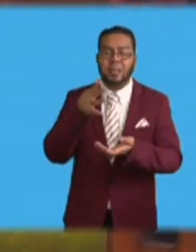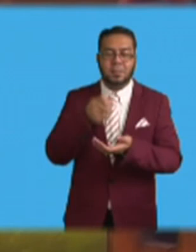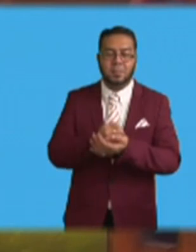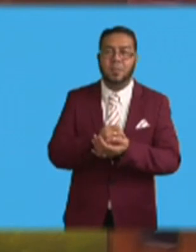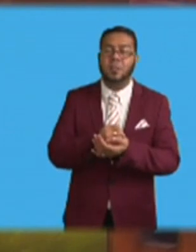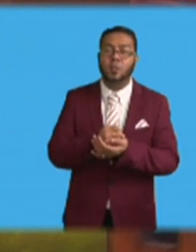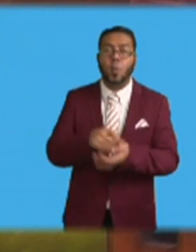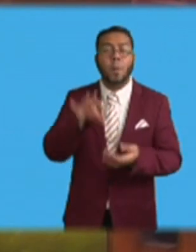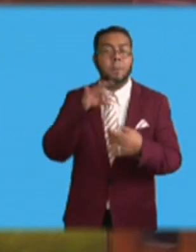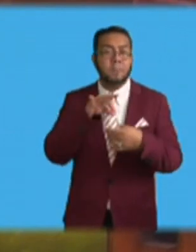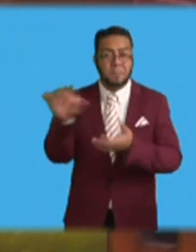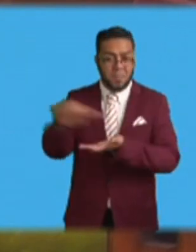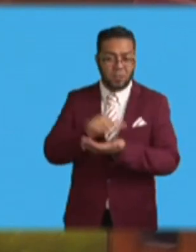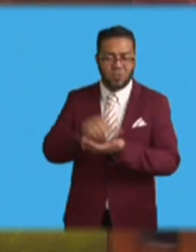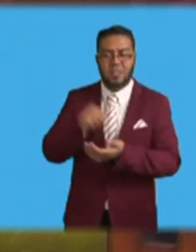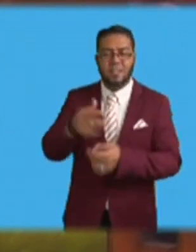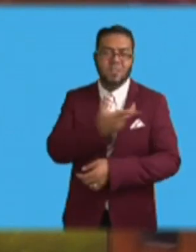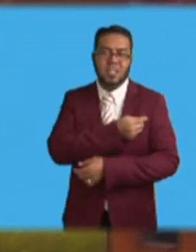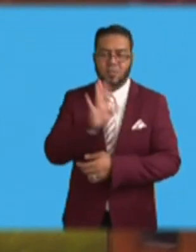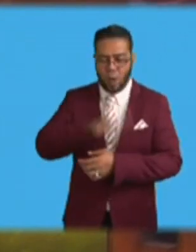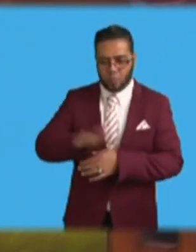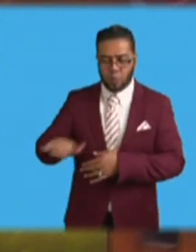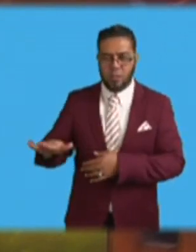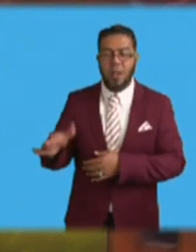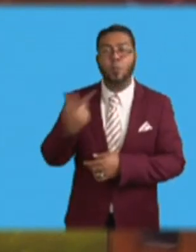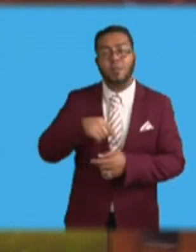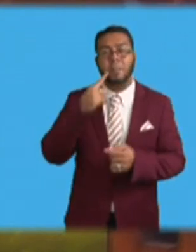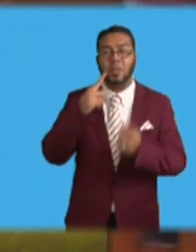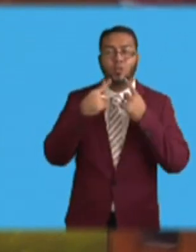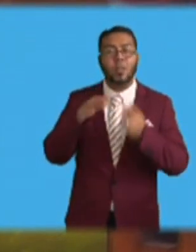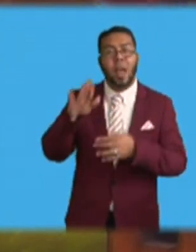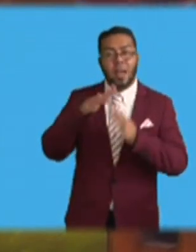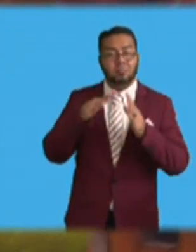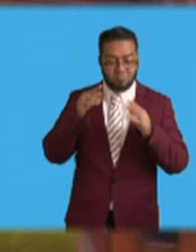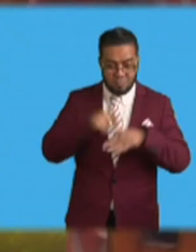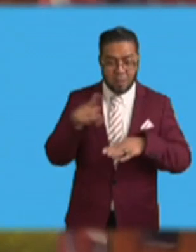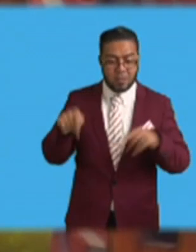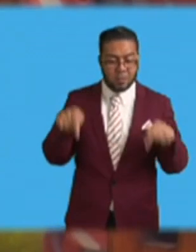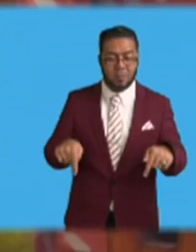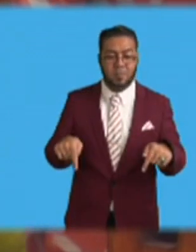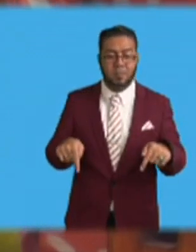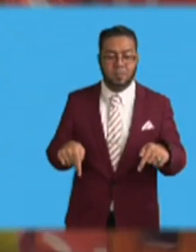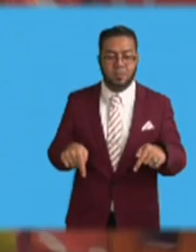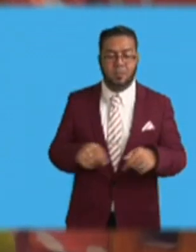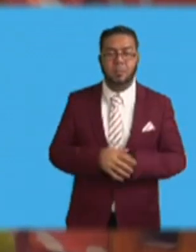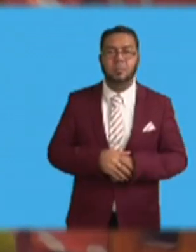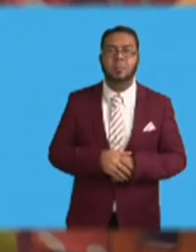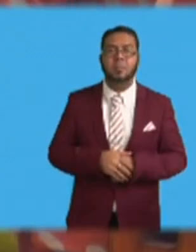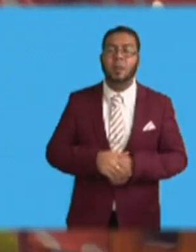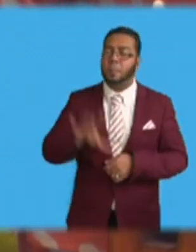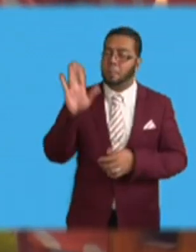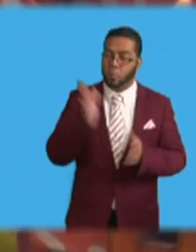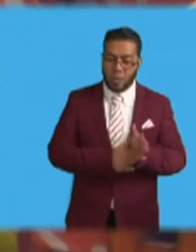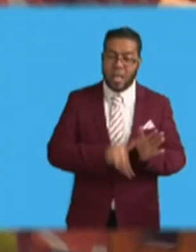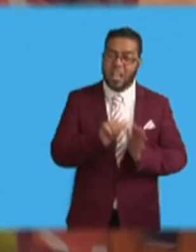endorsed to purchase this vaccination for our children. And again, if I may assure the House, these vaccinations will come to our children between 1 to